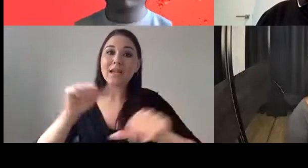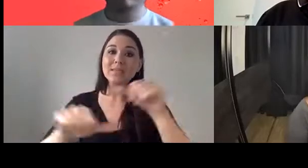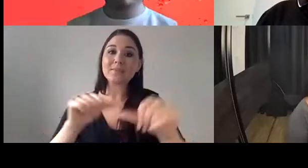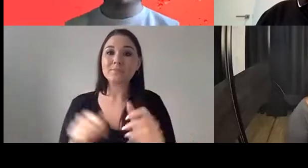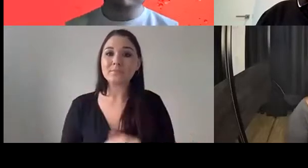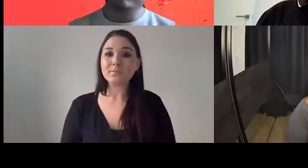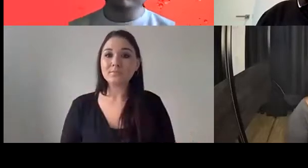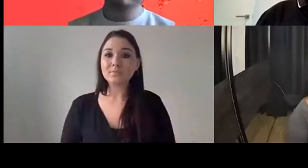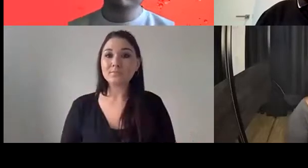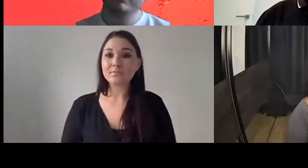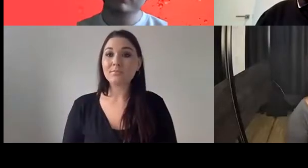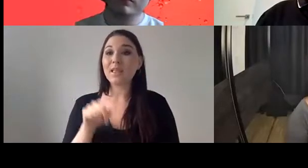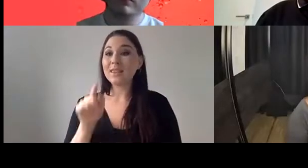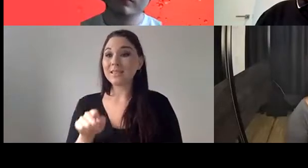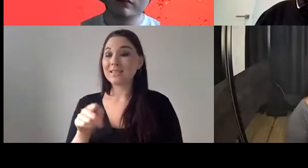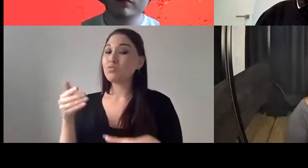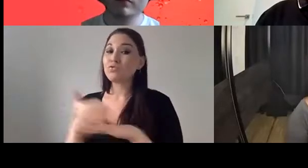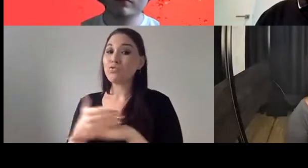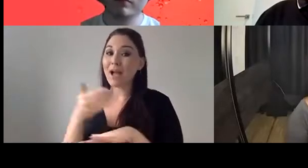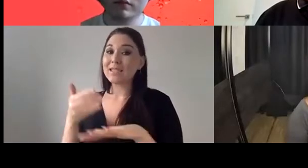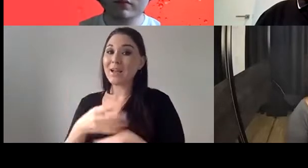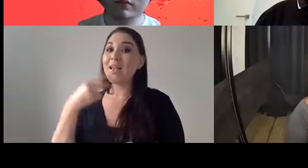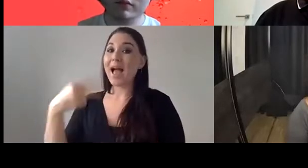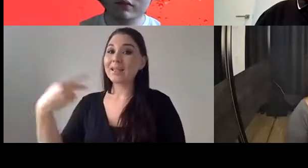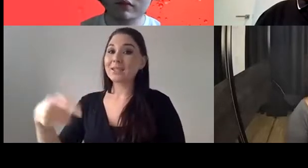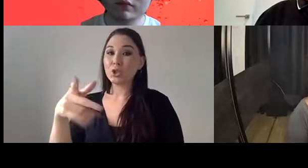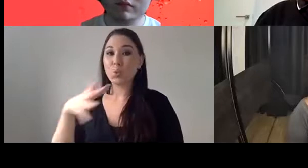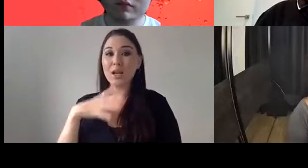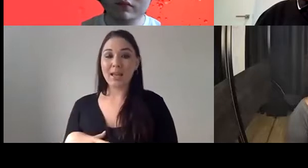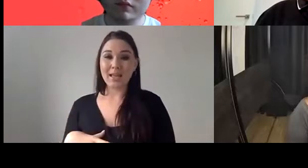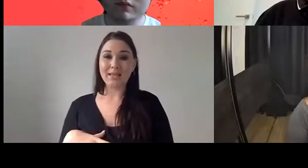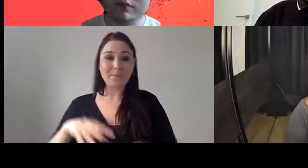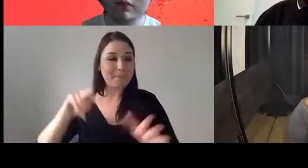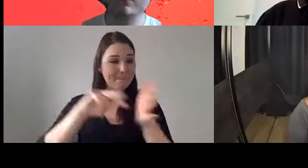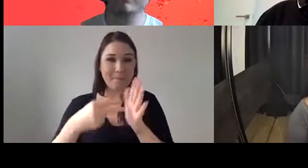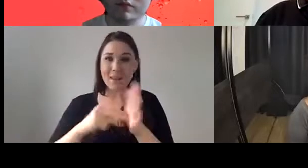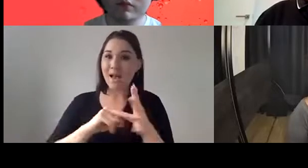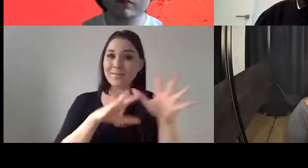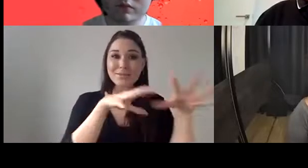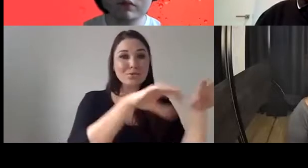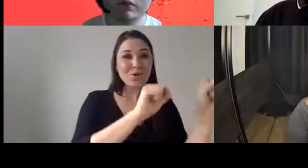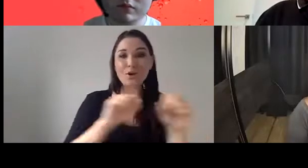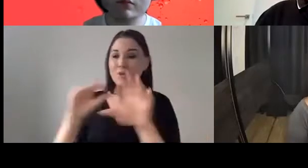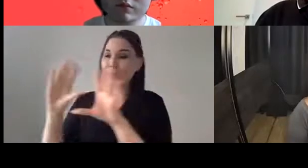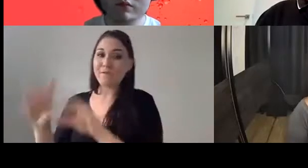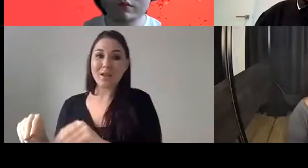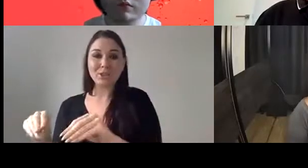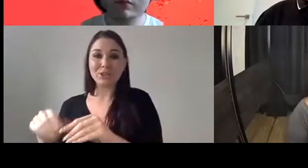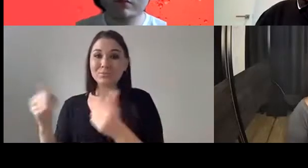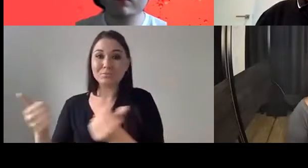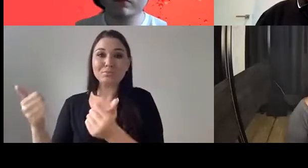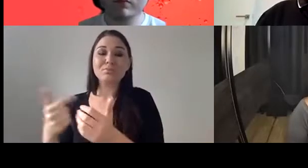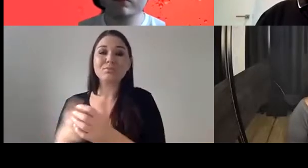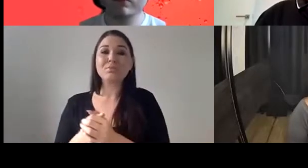answer. What you need to do is map out your recruitment process from beginning to end, so you understand what the individual steps